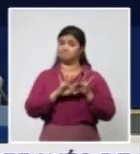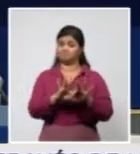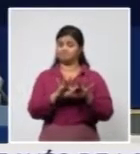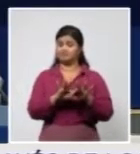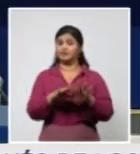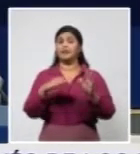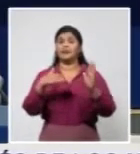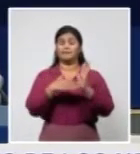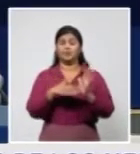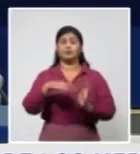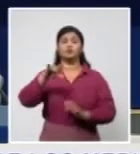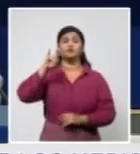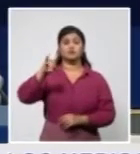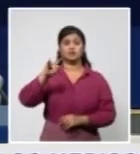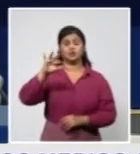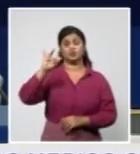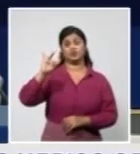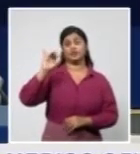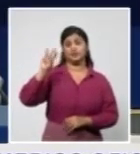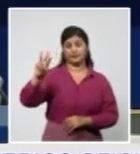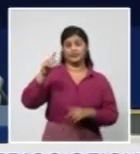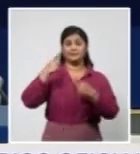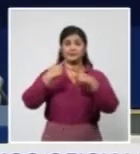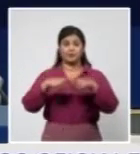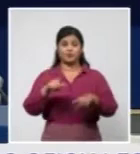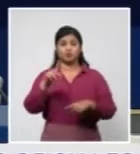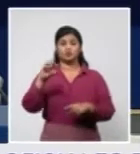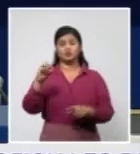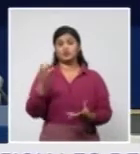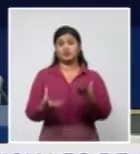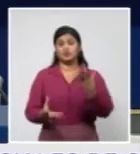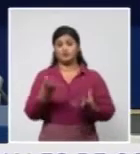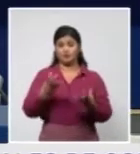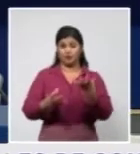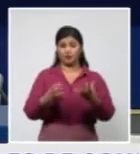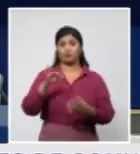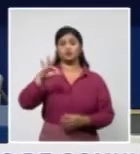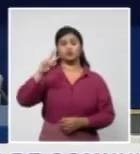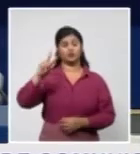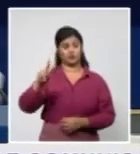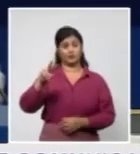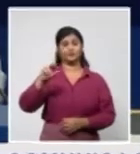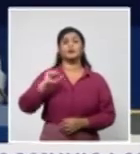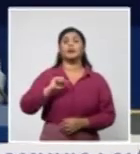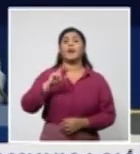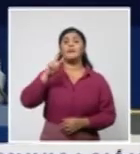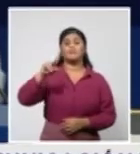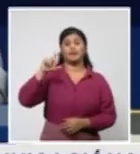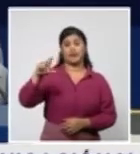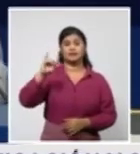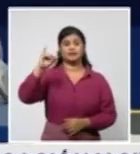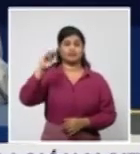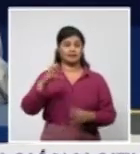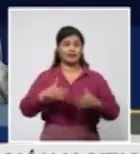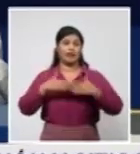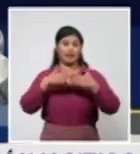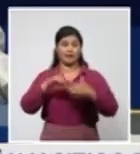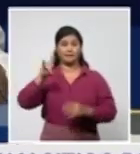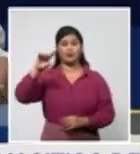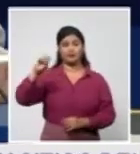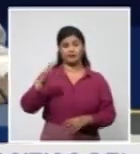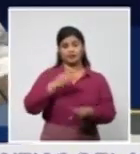1,973 from Havana, 82 from Cienfuegos, 60 from Villa Clara, 90 from